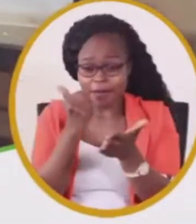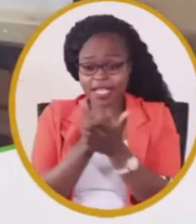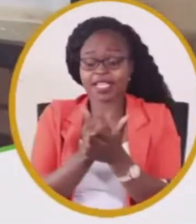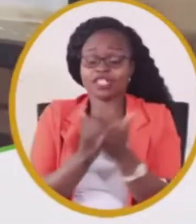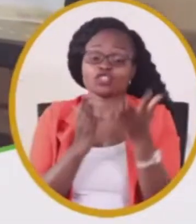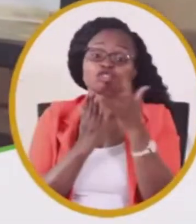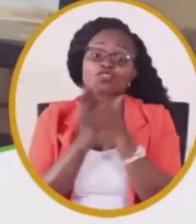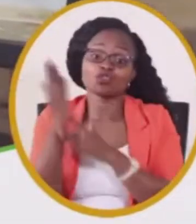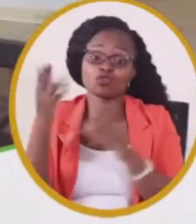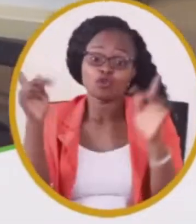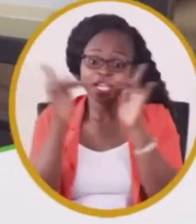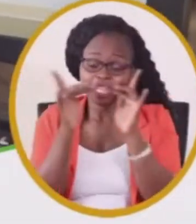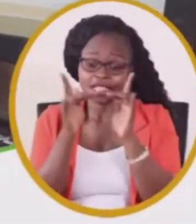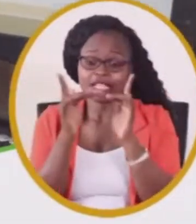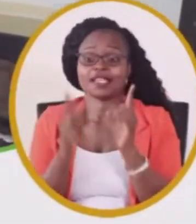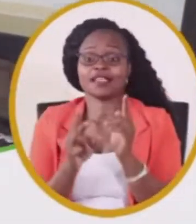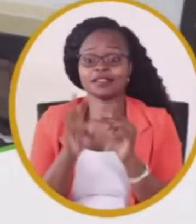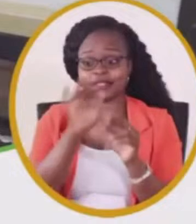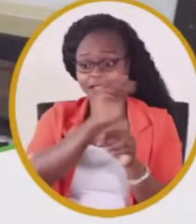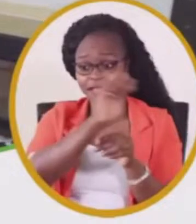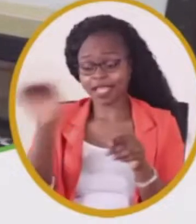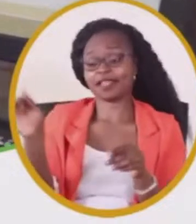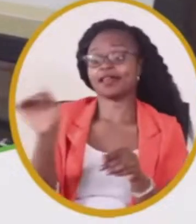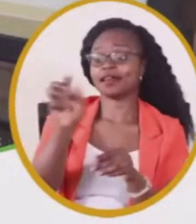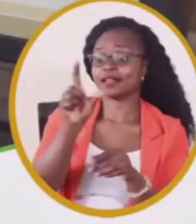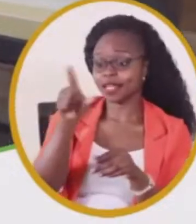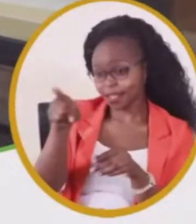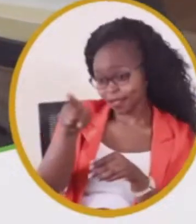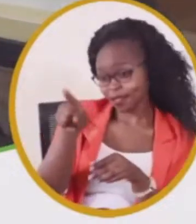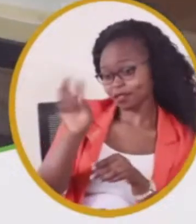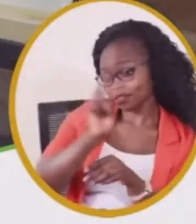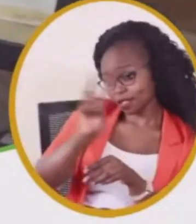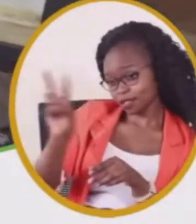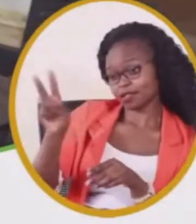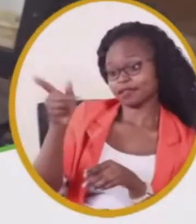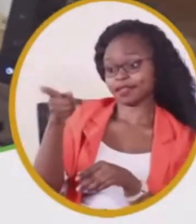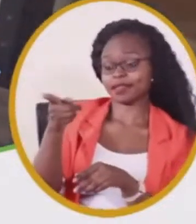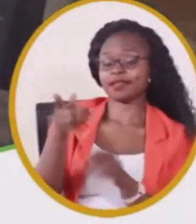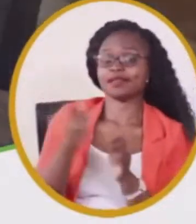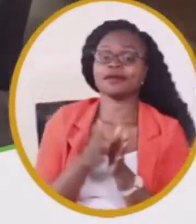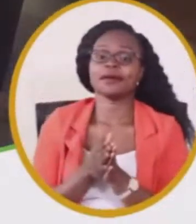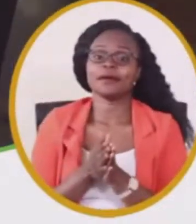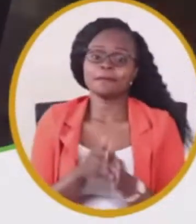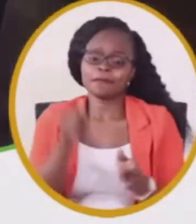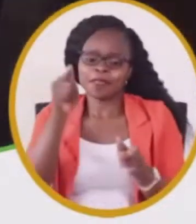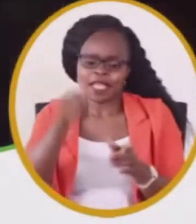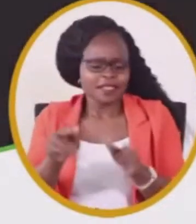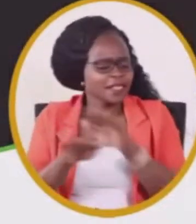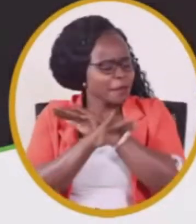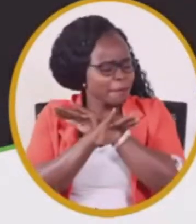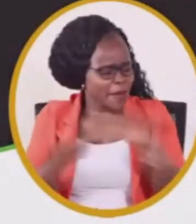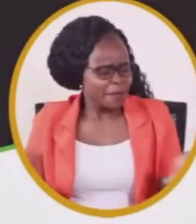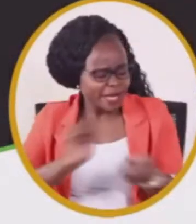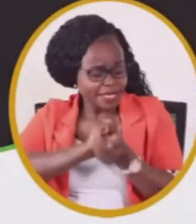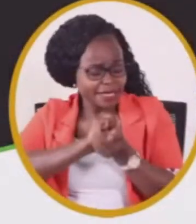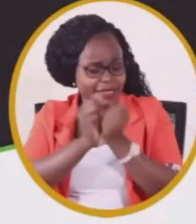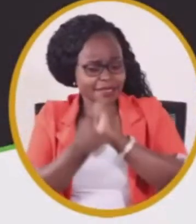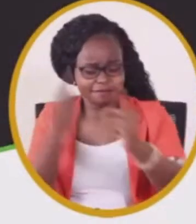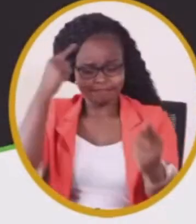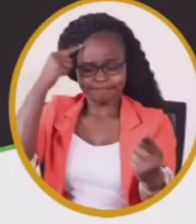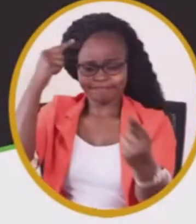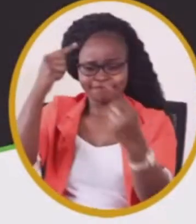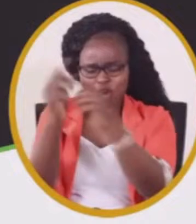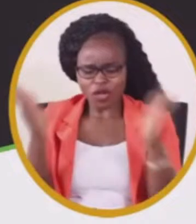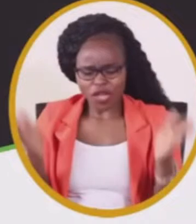lodged through the e-filing portal, which is accessible via the link on the screen. This permanent operational change is aimed